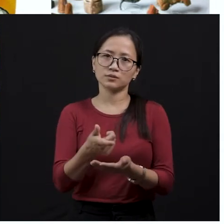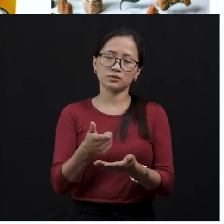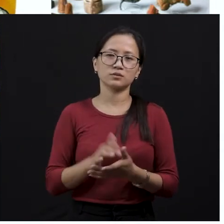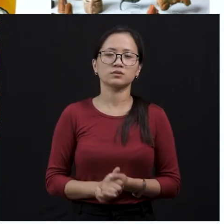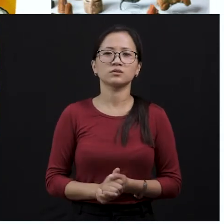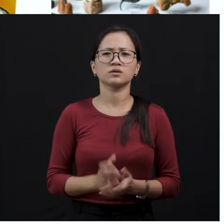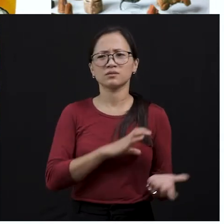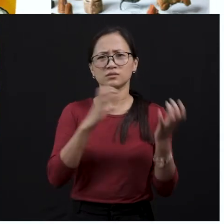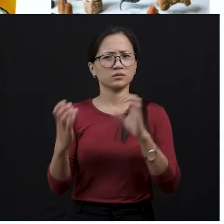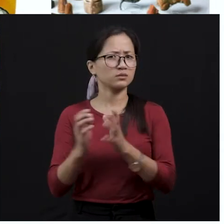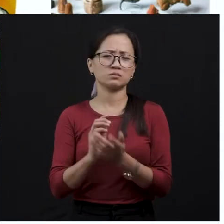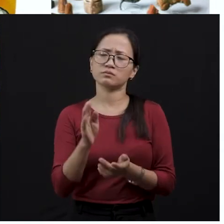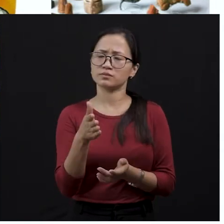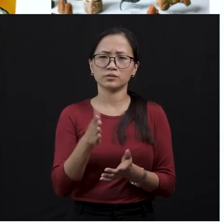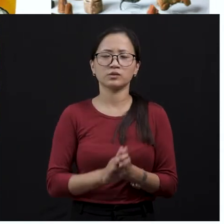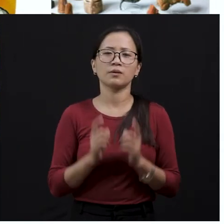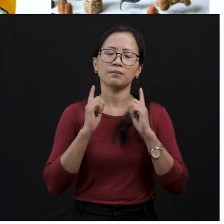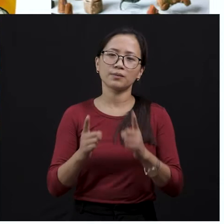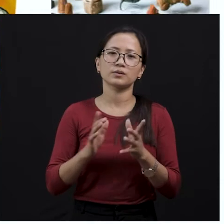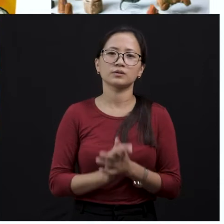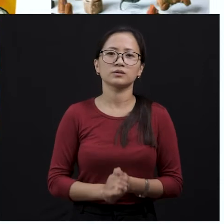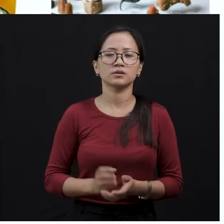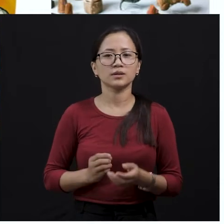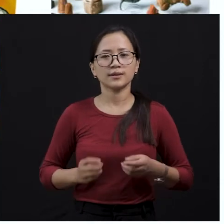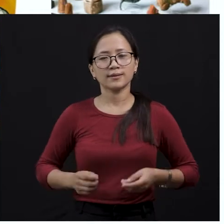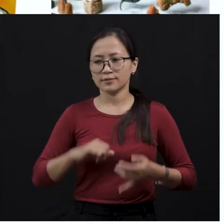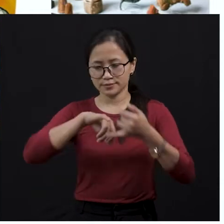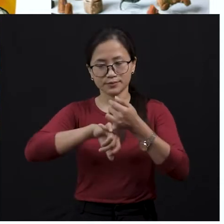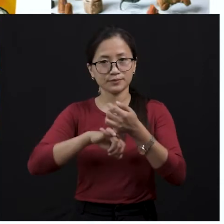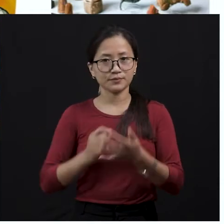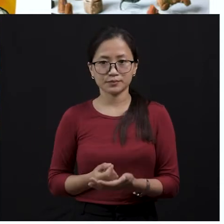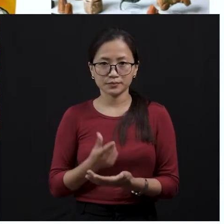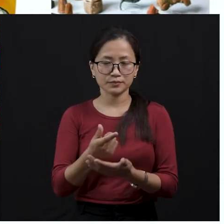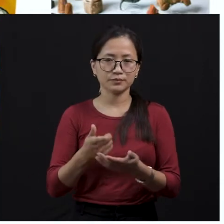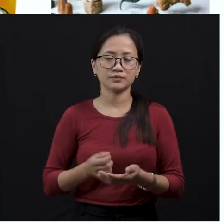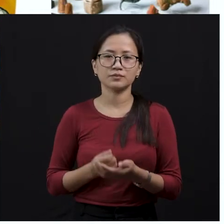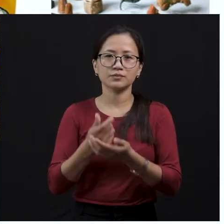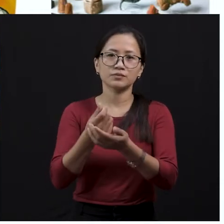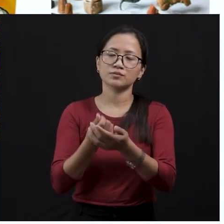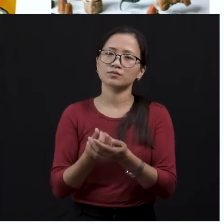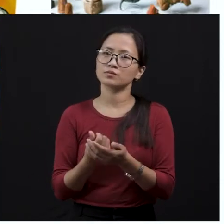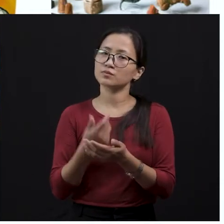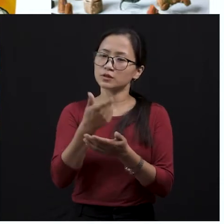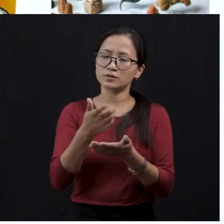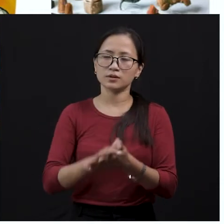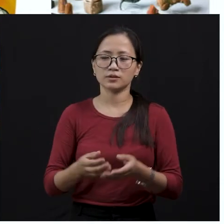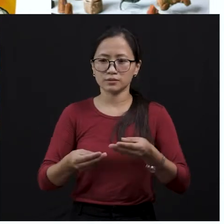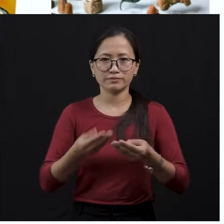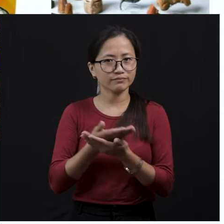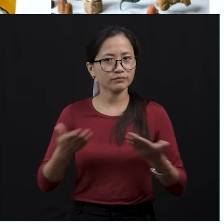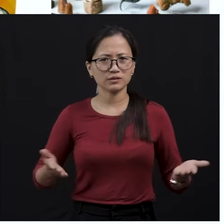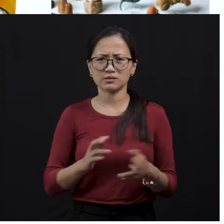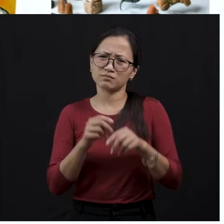about exchanging things, but also selling things like art, and also there